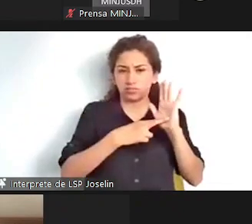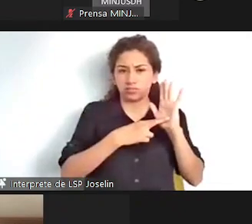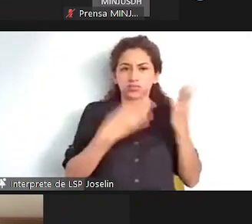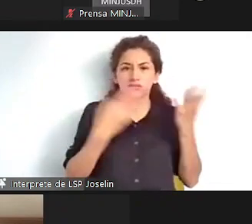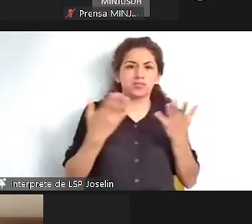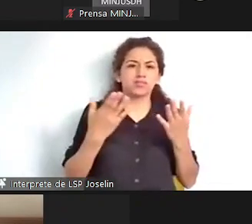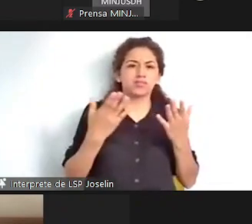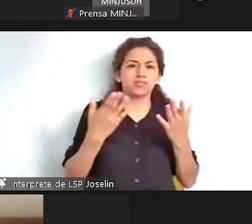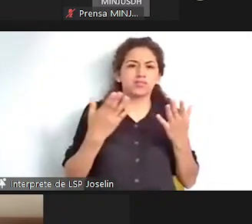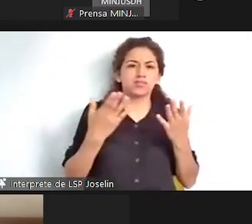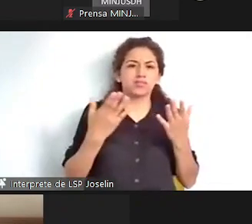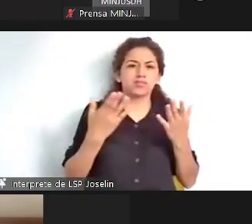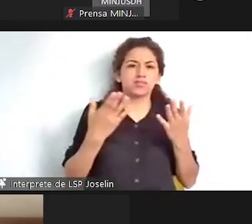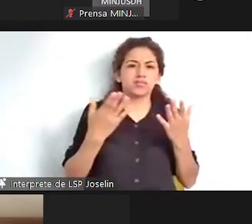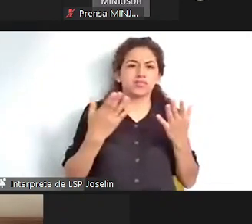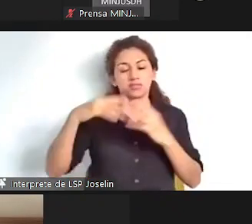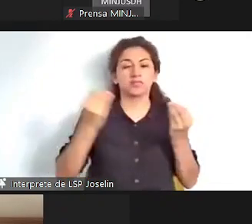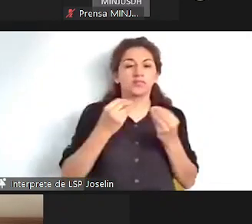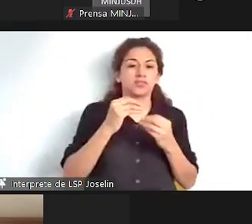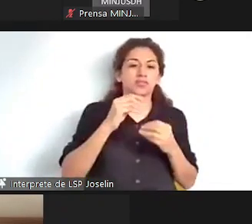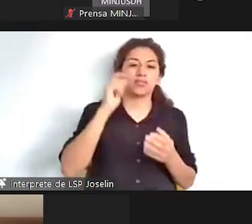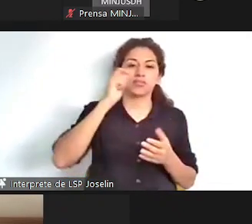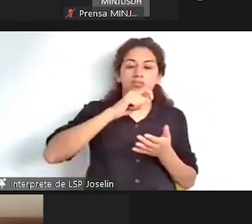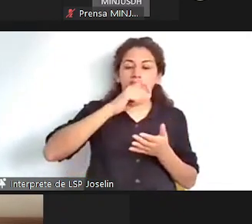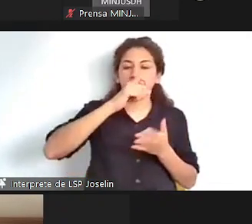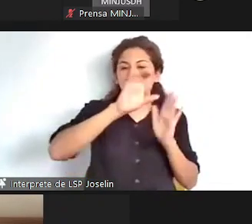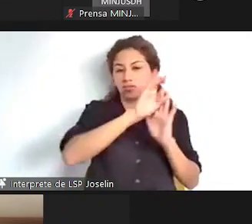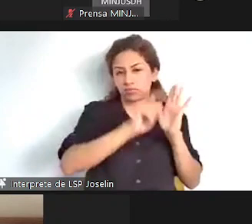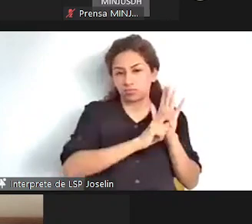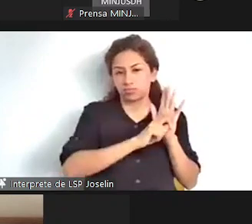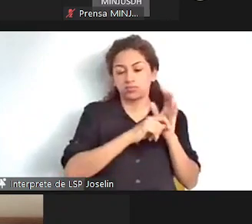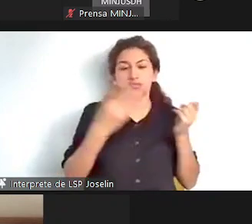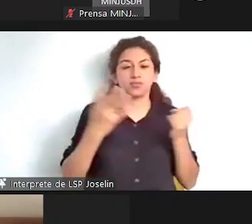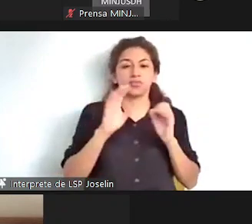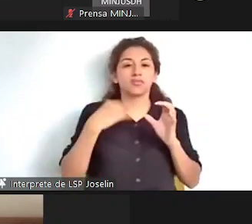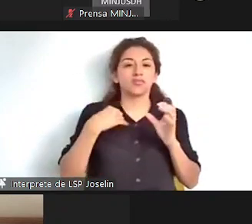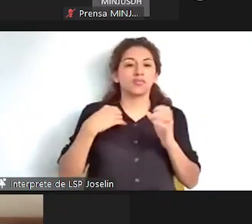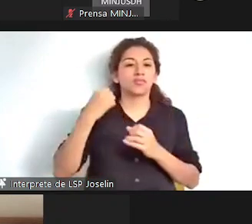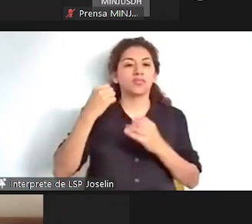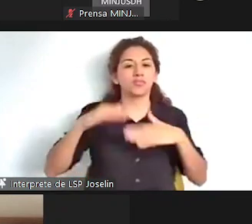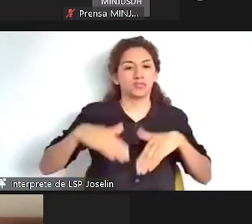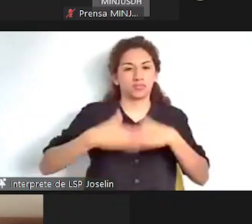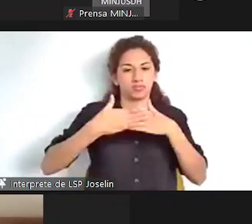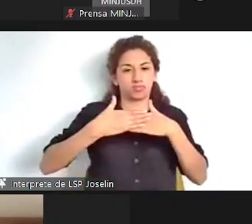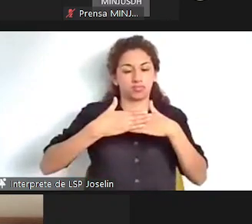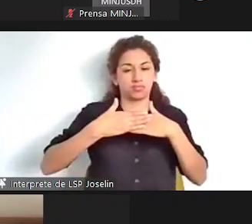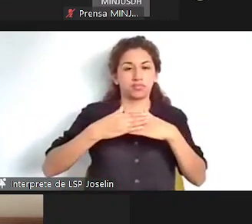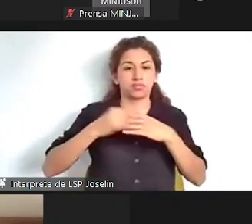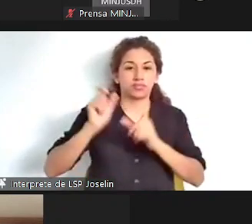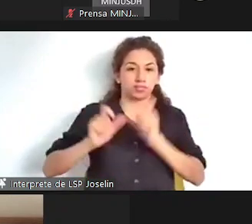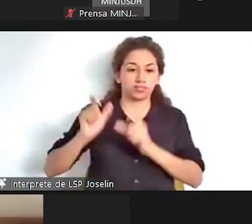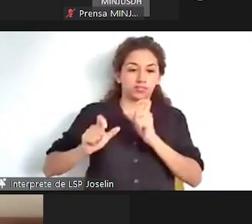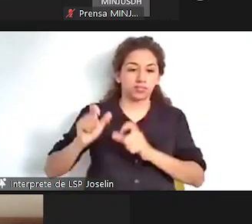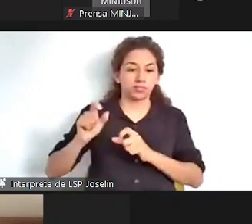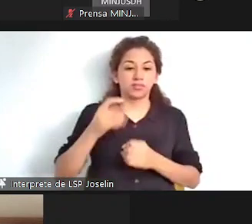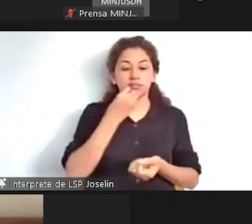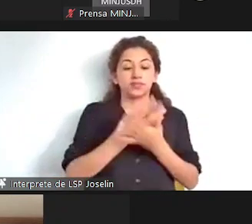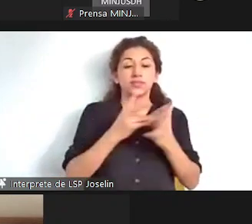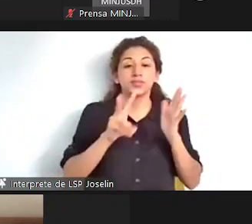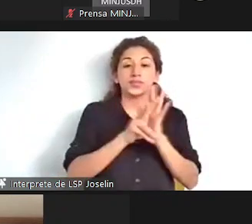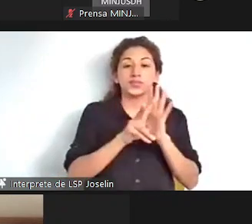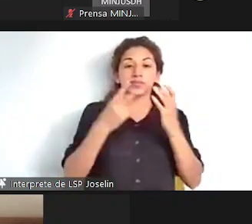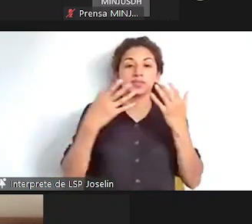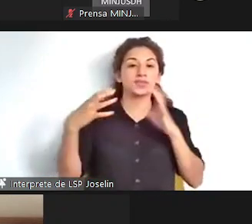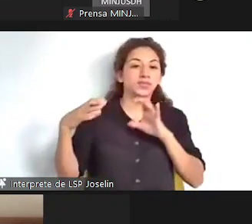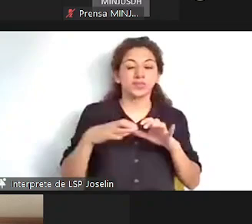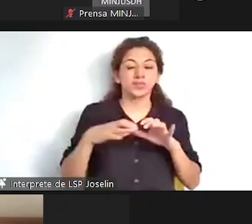regulated by an ilo convention by supernatural legislation or our collective bargaining so